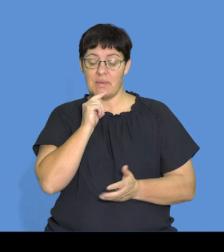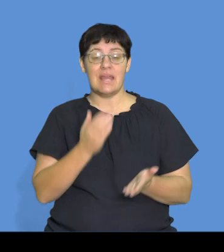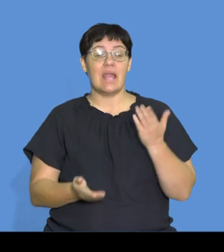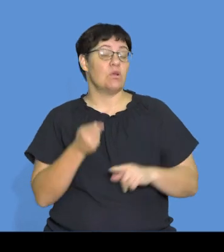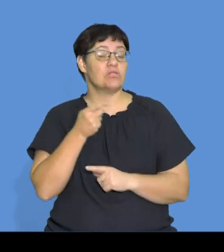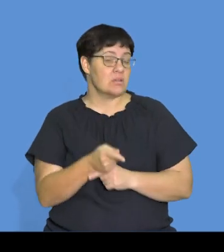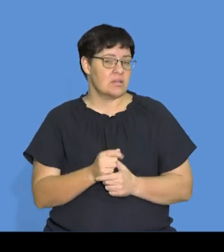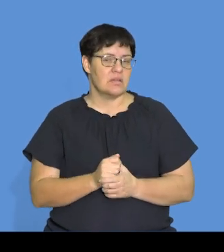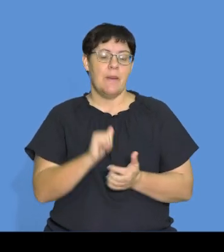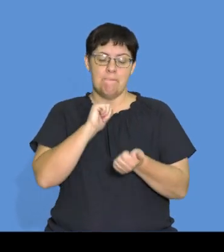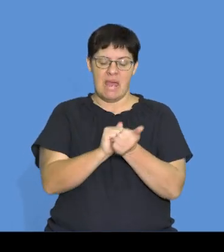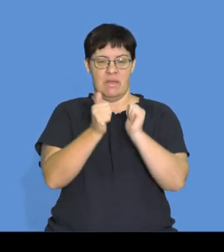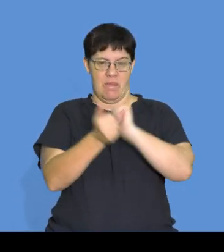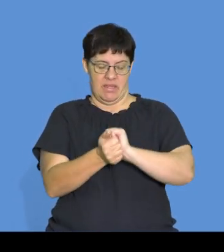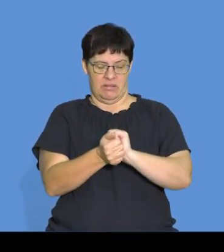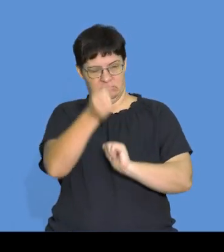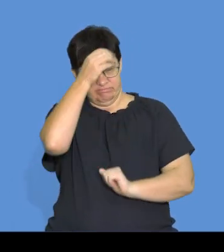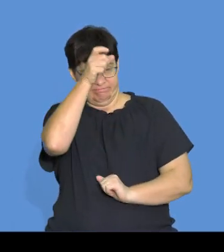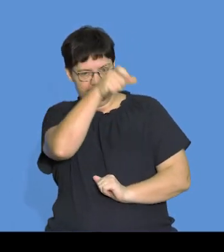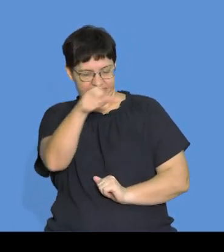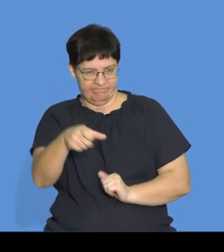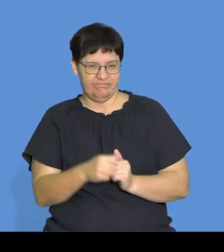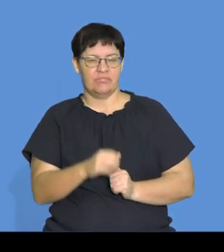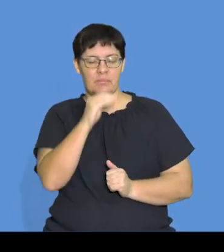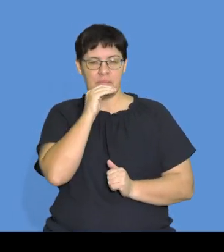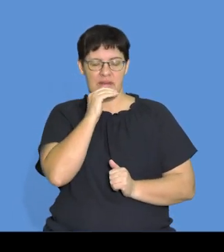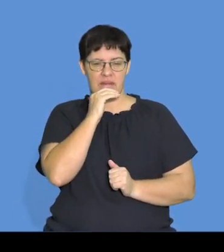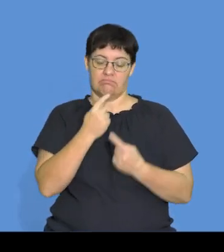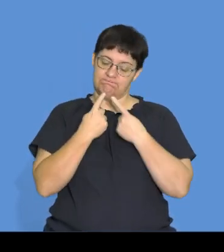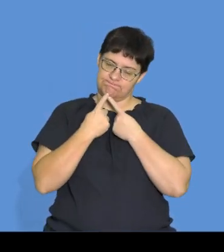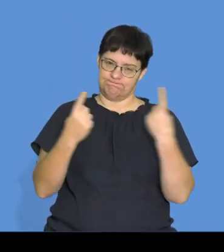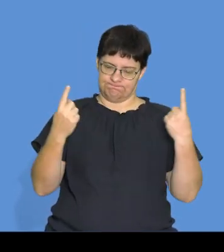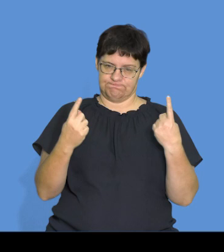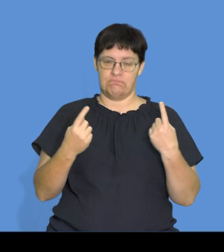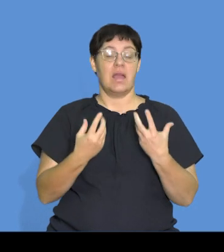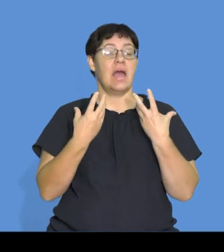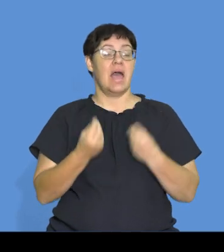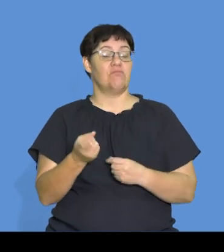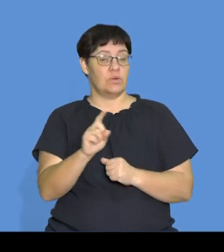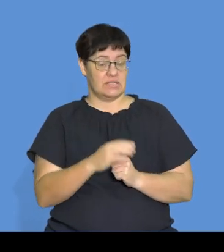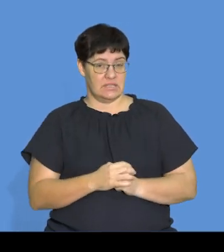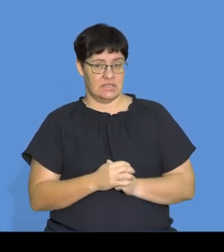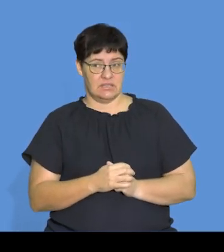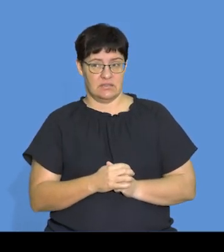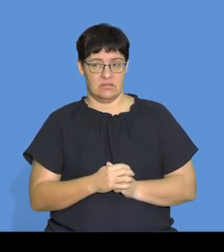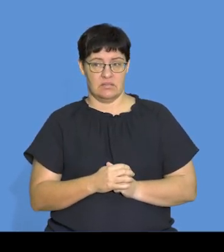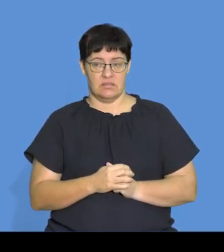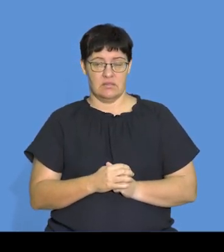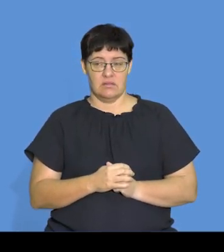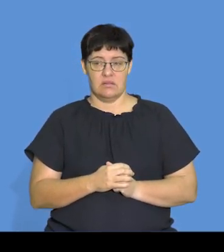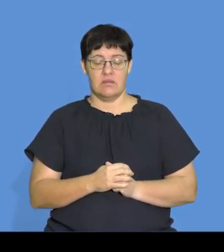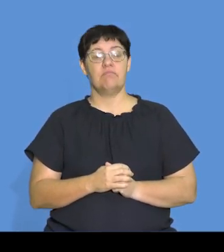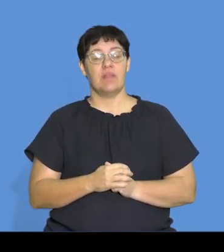according to mathematics, it will be a mathematical statement consisting of an equal